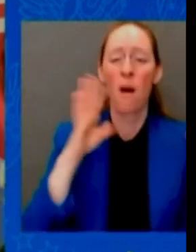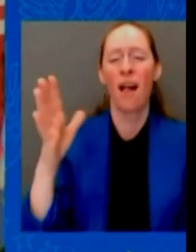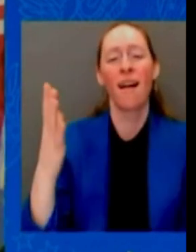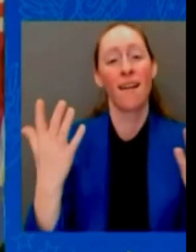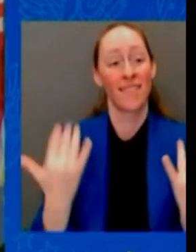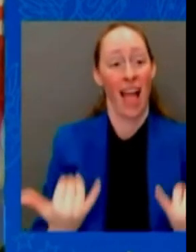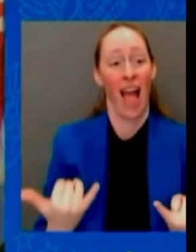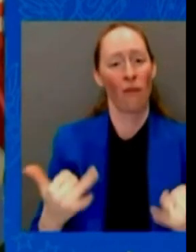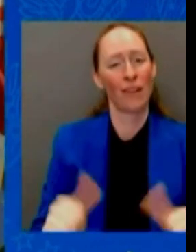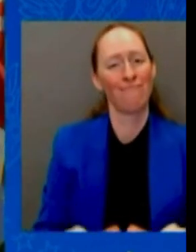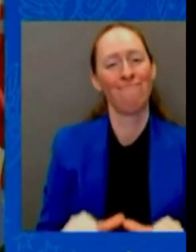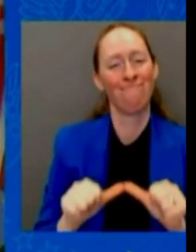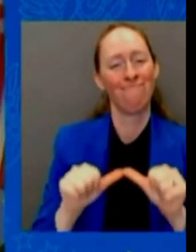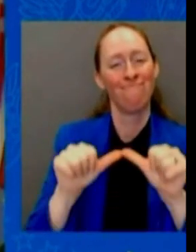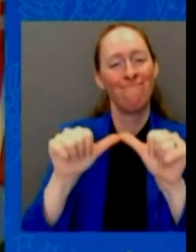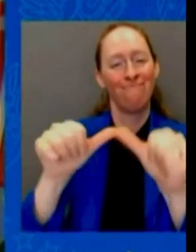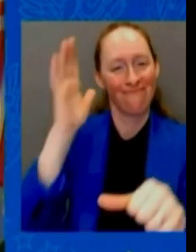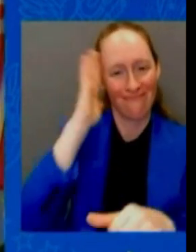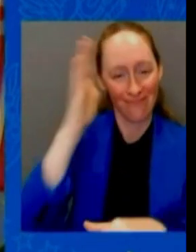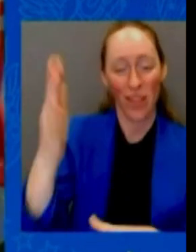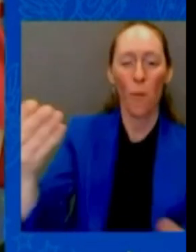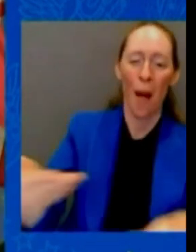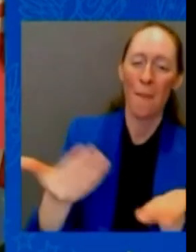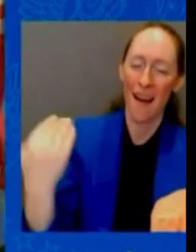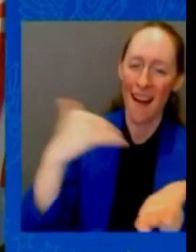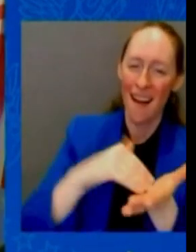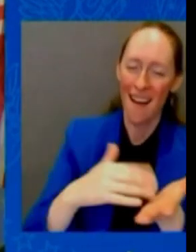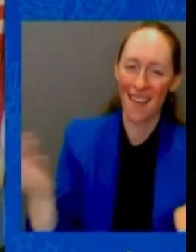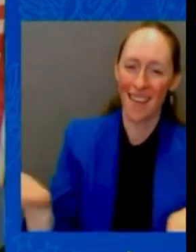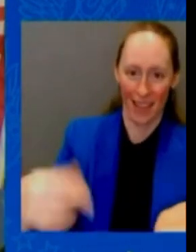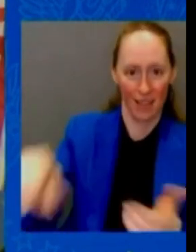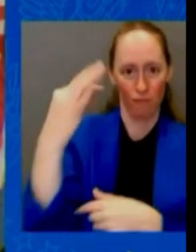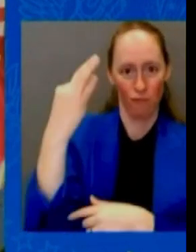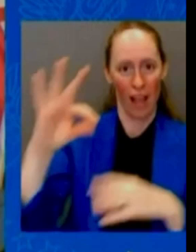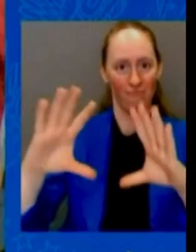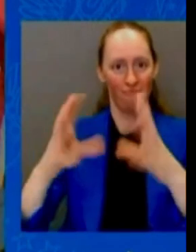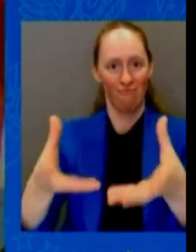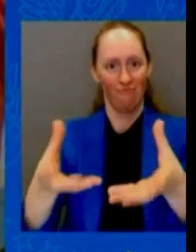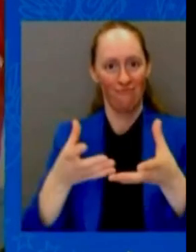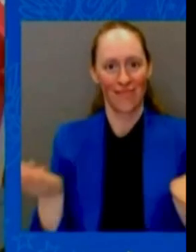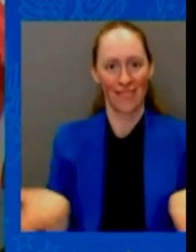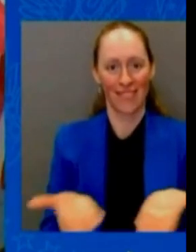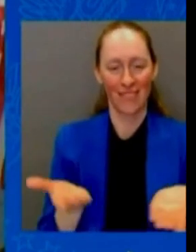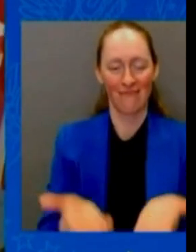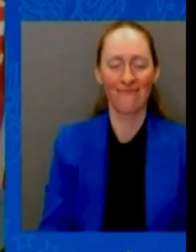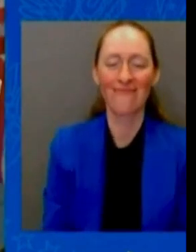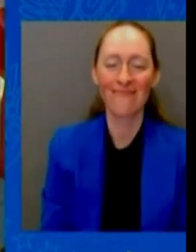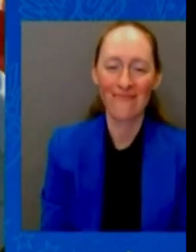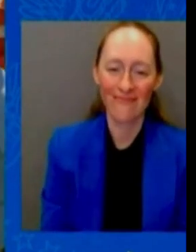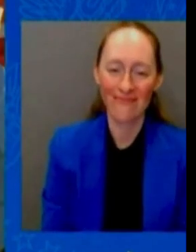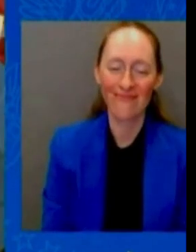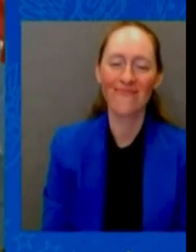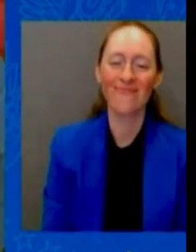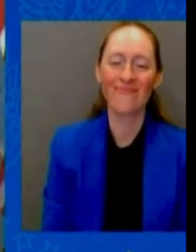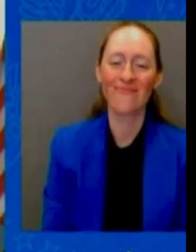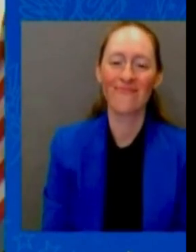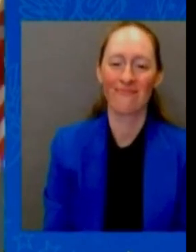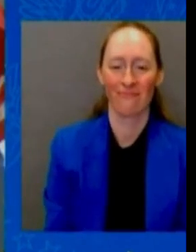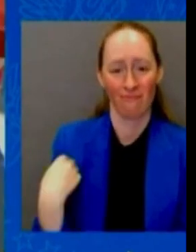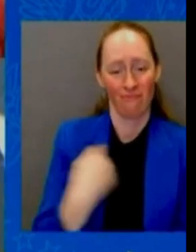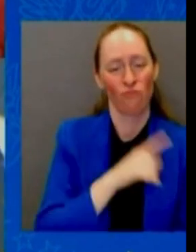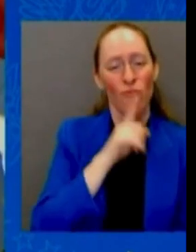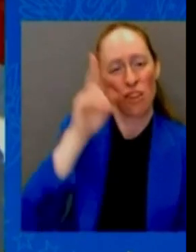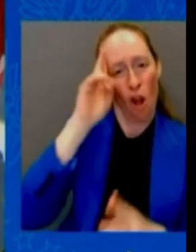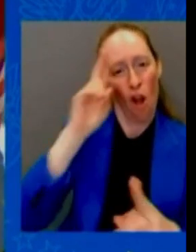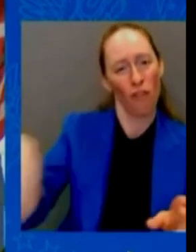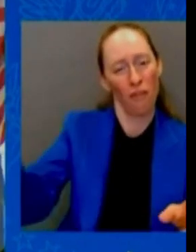delegation. I'm honored to have you here and looking forward to a wonderful day together. God bless both